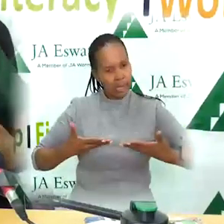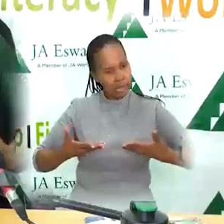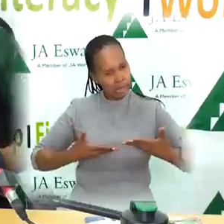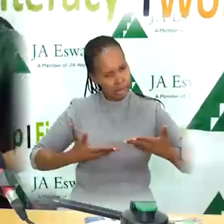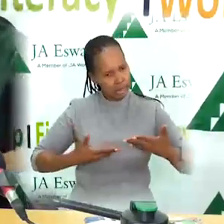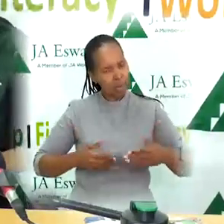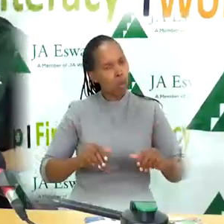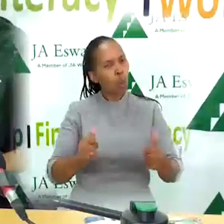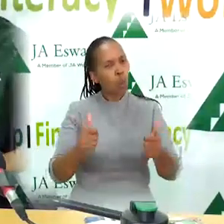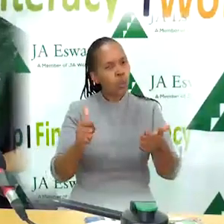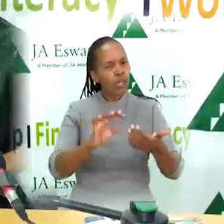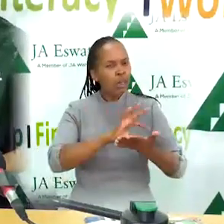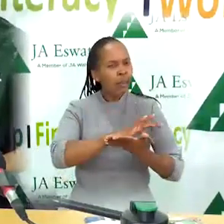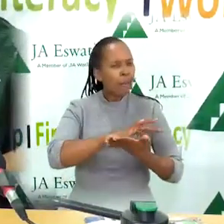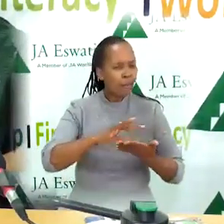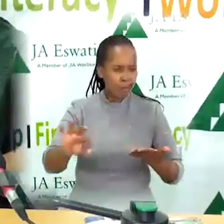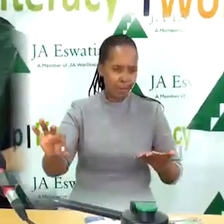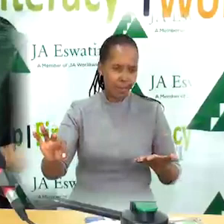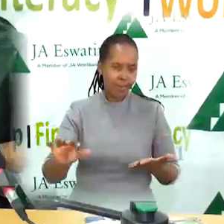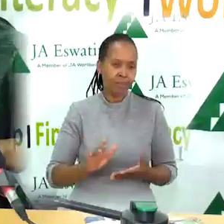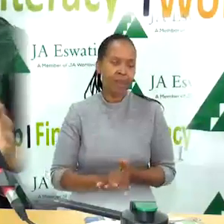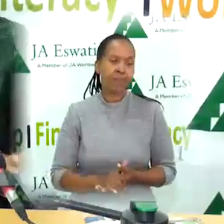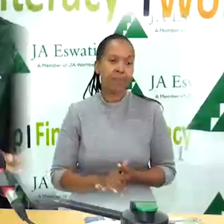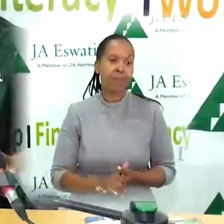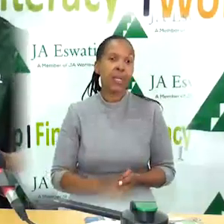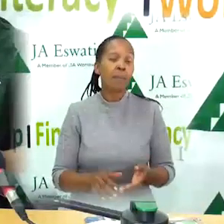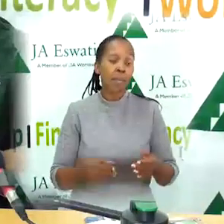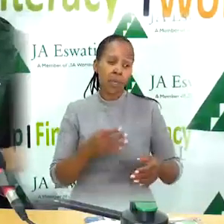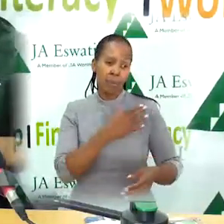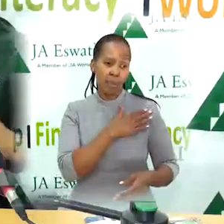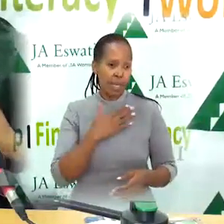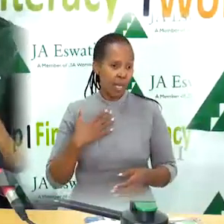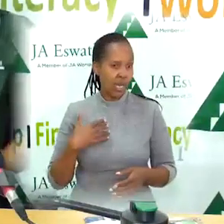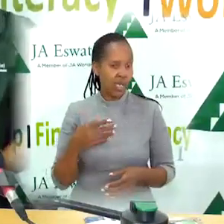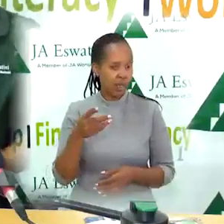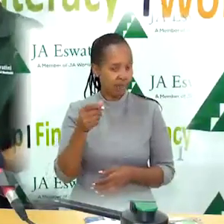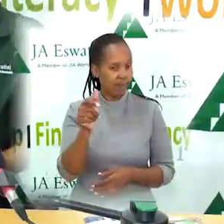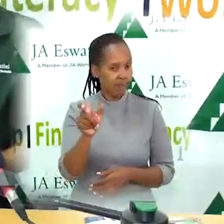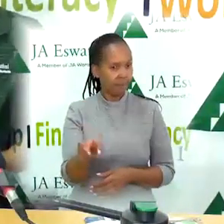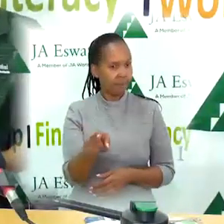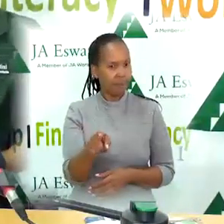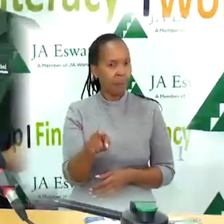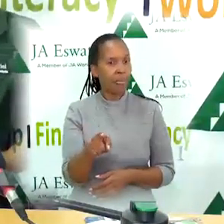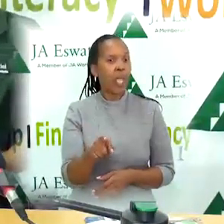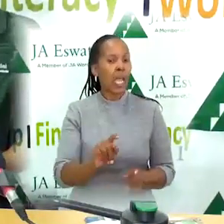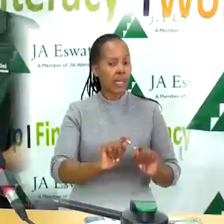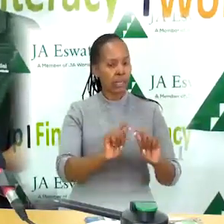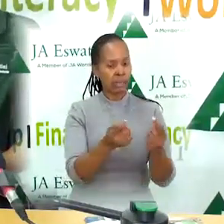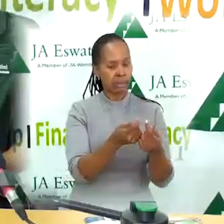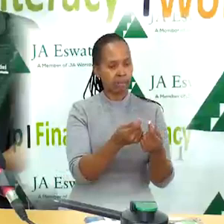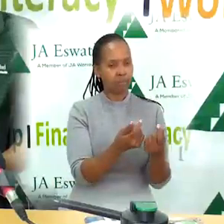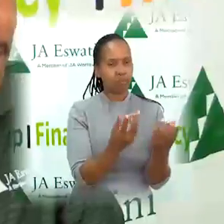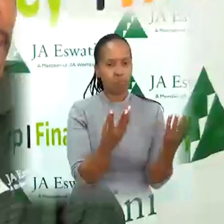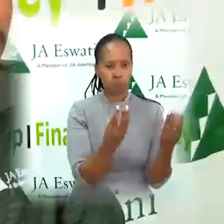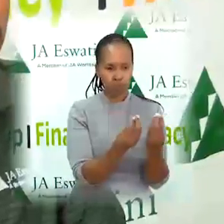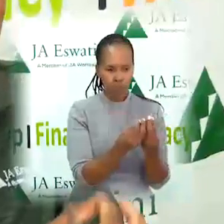therefore suggests that the financial manager and his or her team, they have to make sure that they